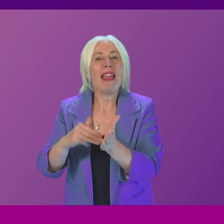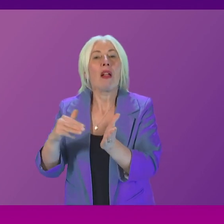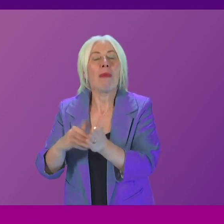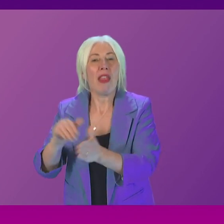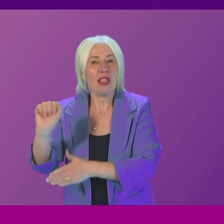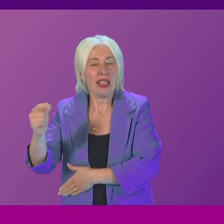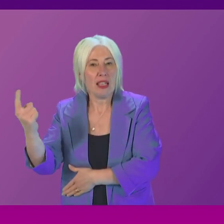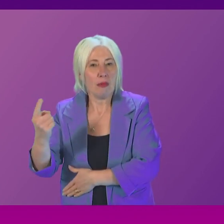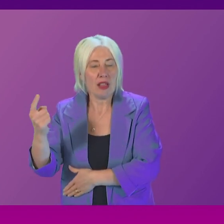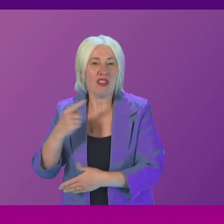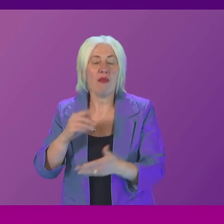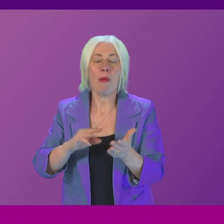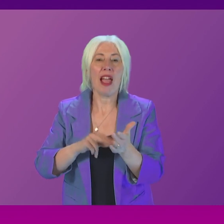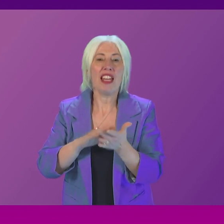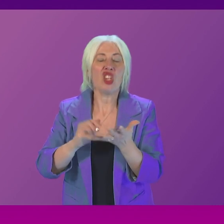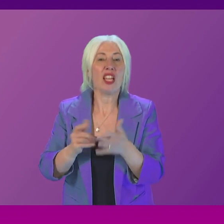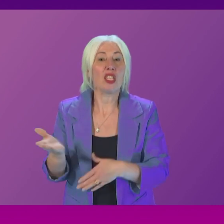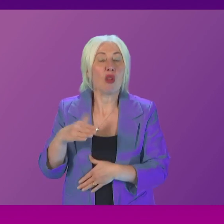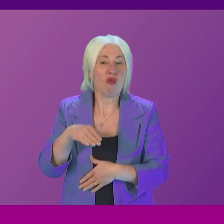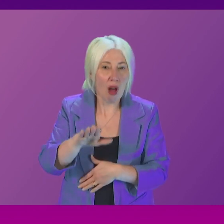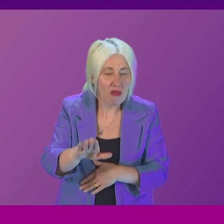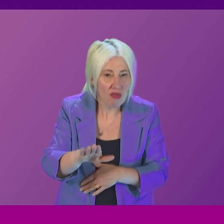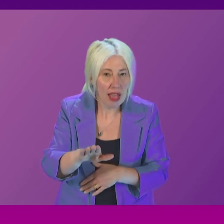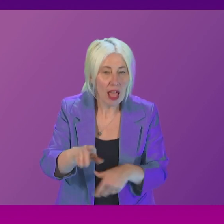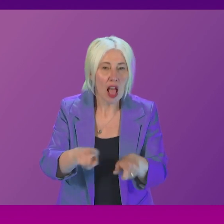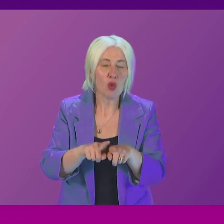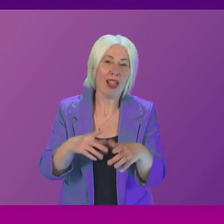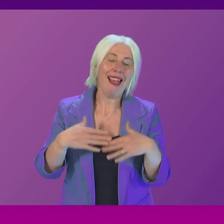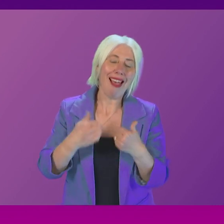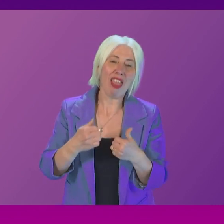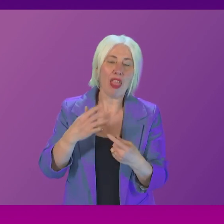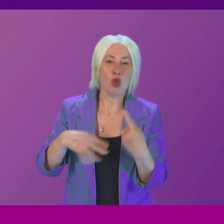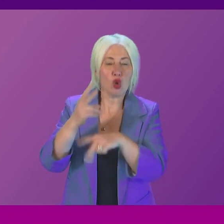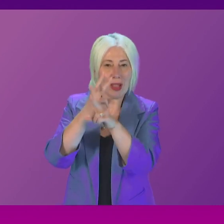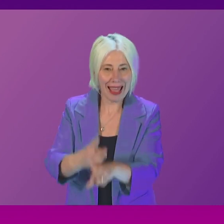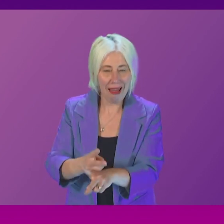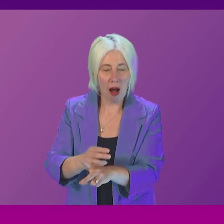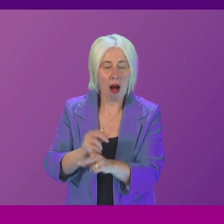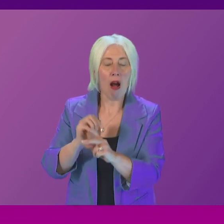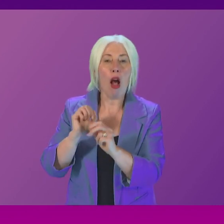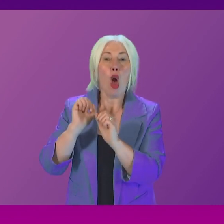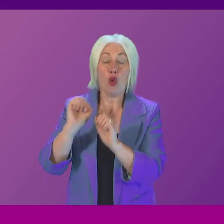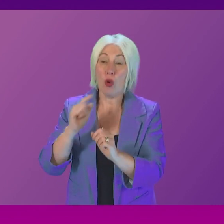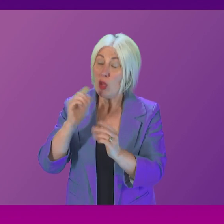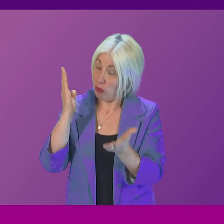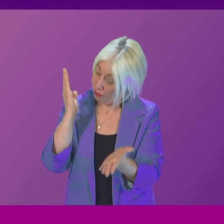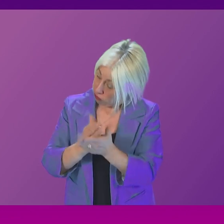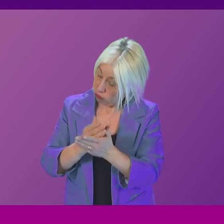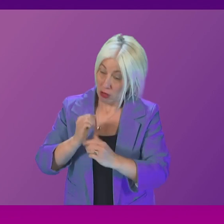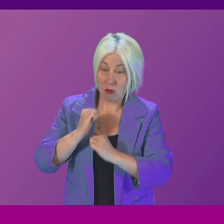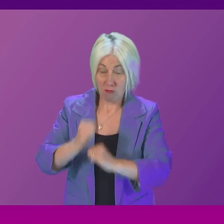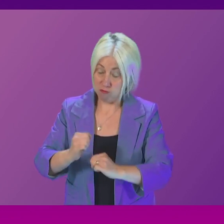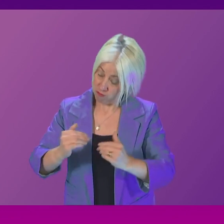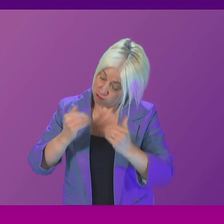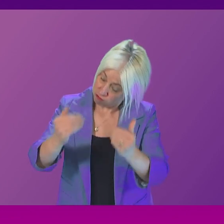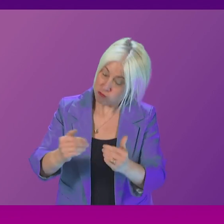Cabinet Secretary for NHS Recovery, as well as health and social care. So he will absolutely drive forward that NHS